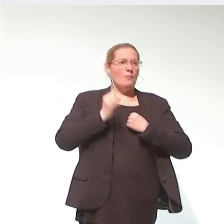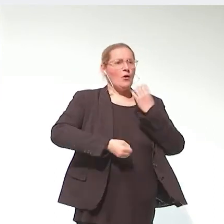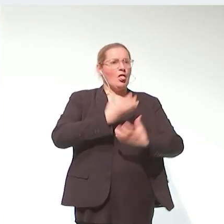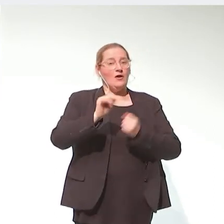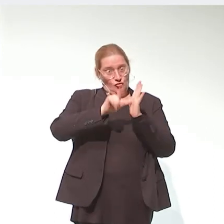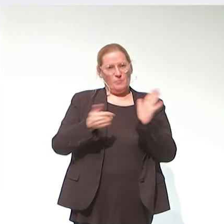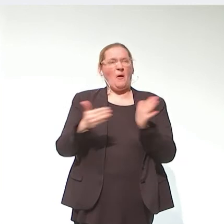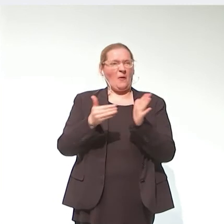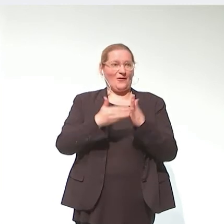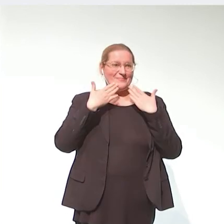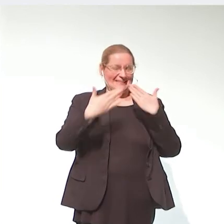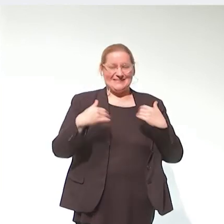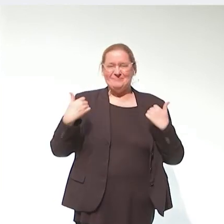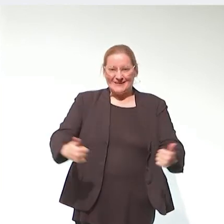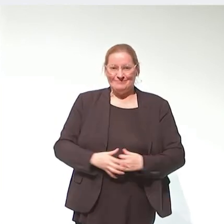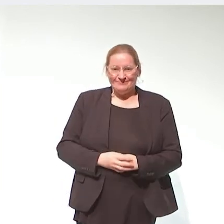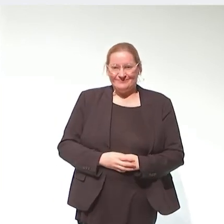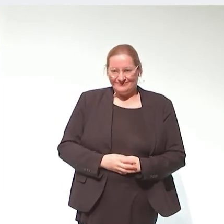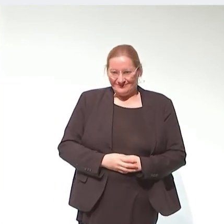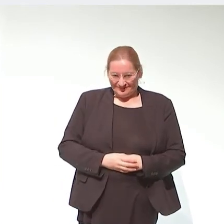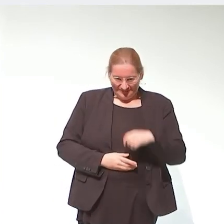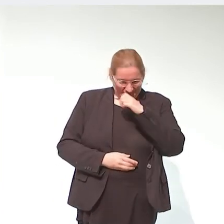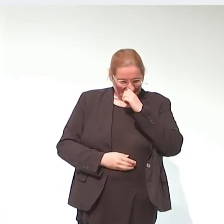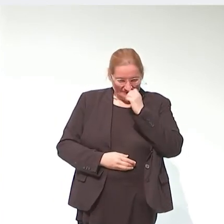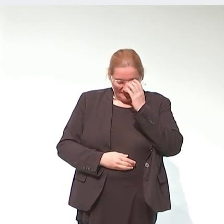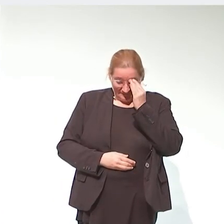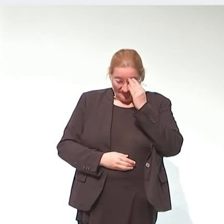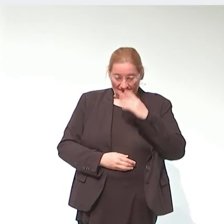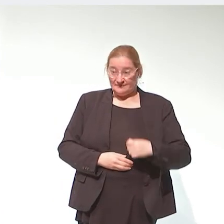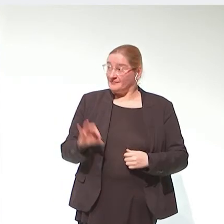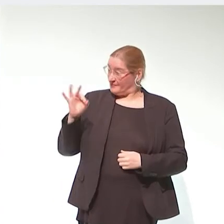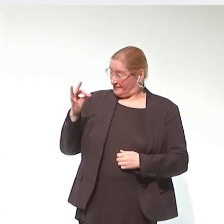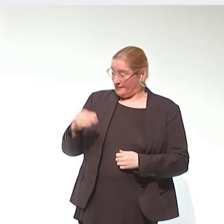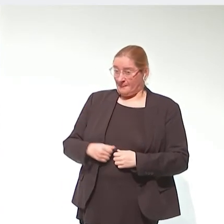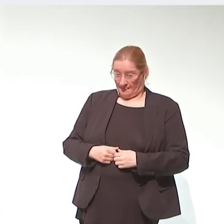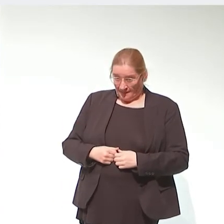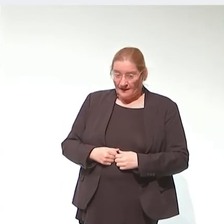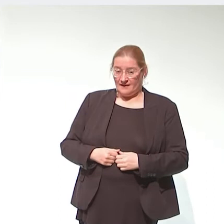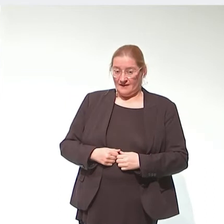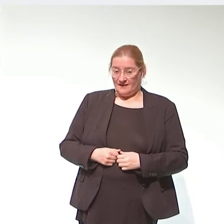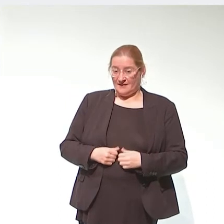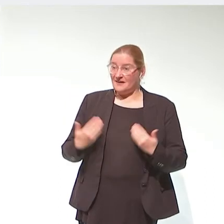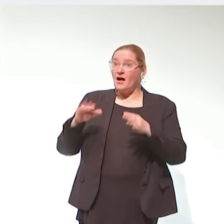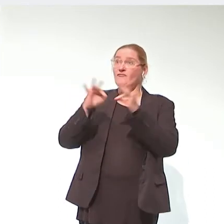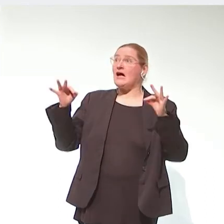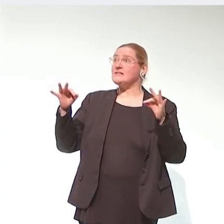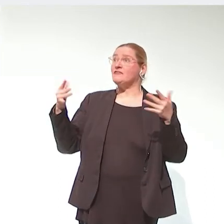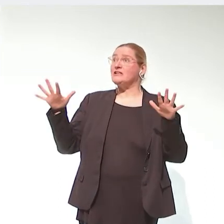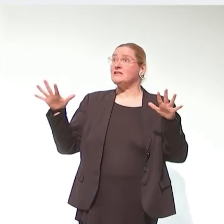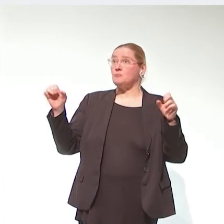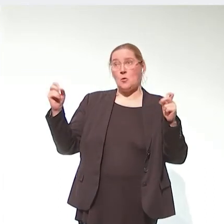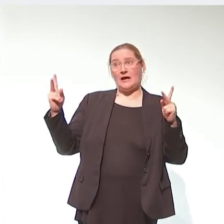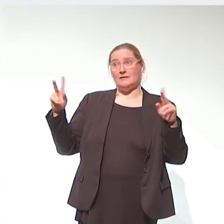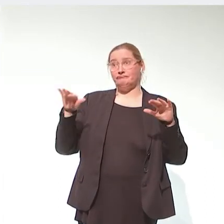you. Ah oui, vous arrêtez. Yeah, so you're stopping. It's in mid-sentence.